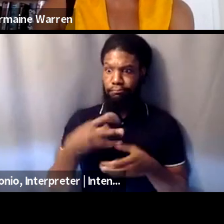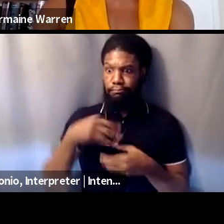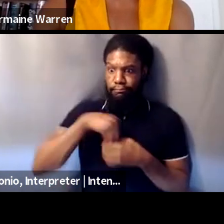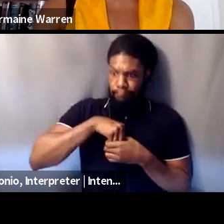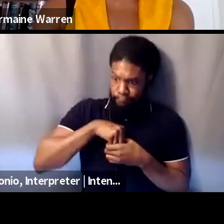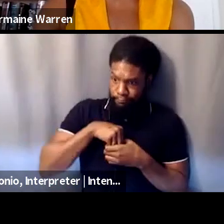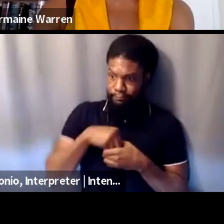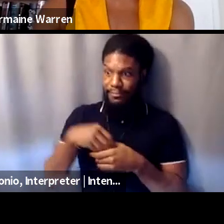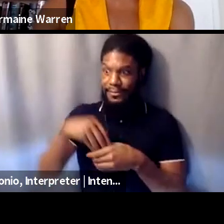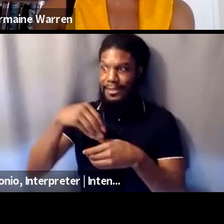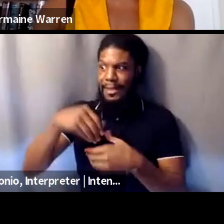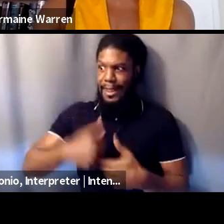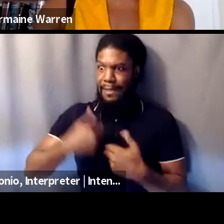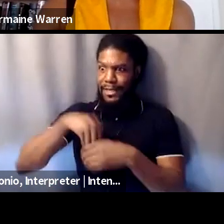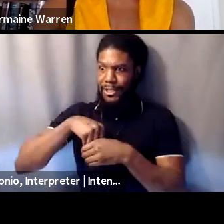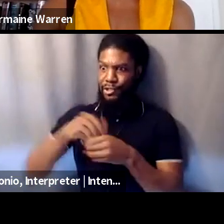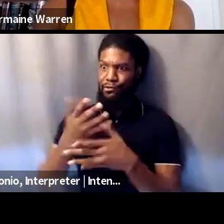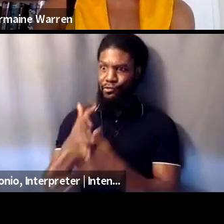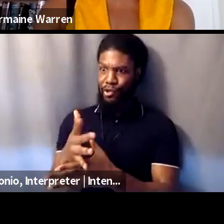power,